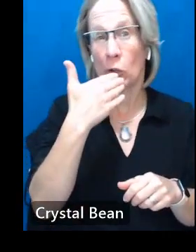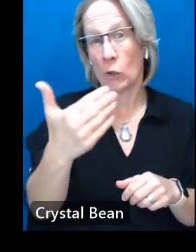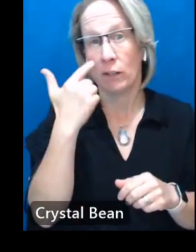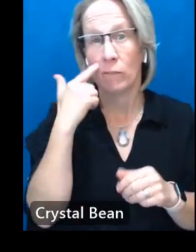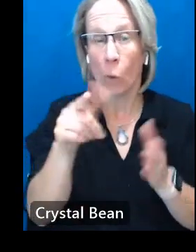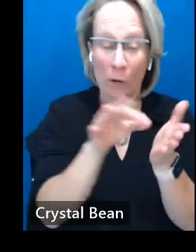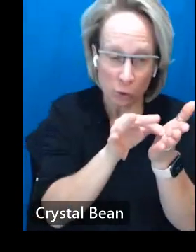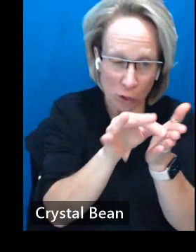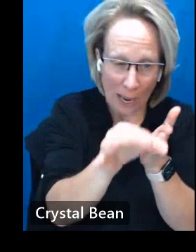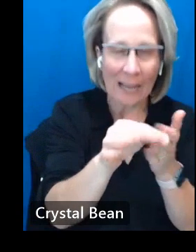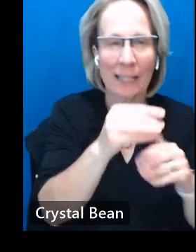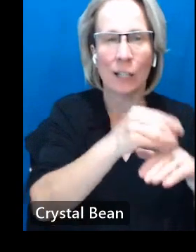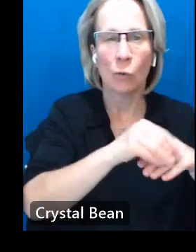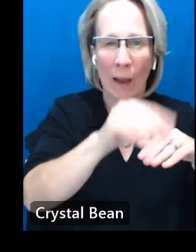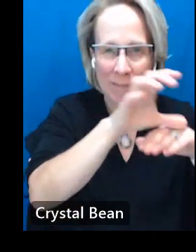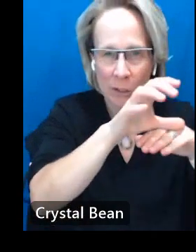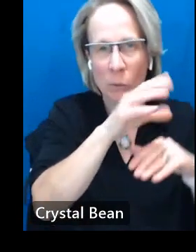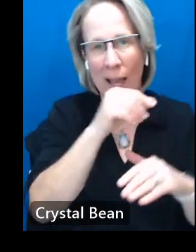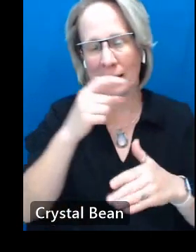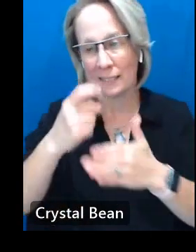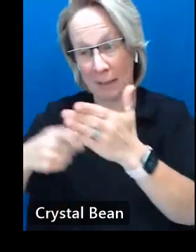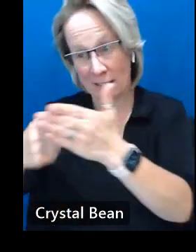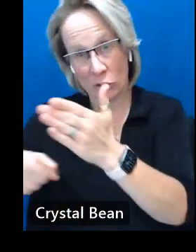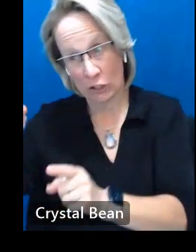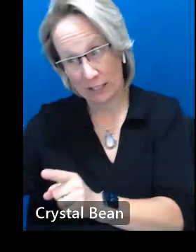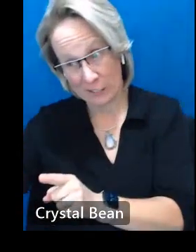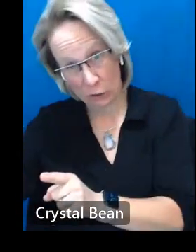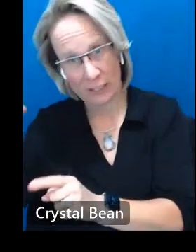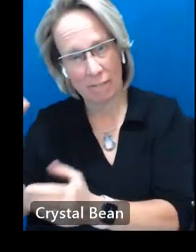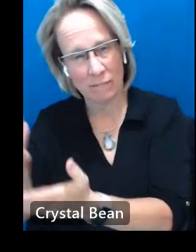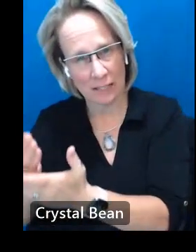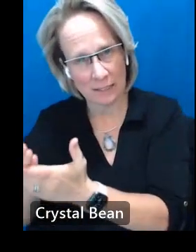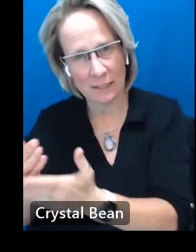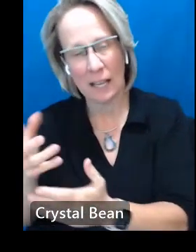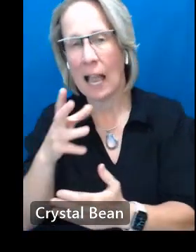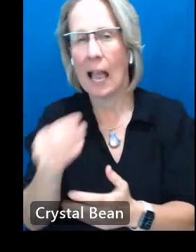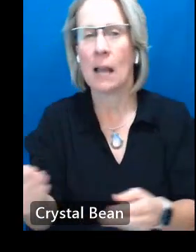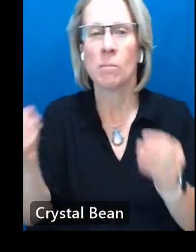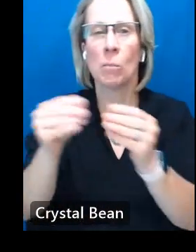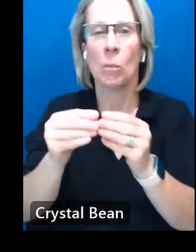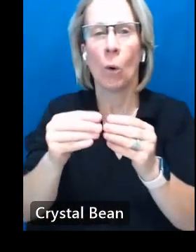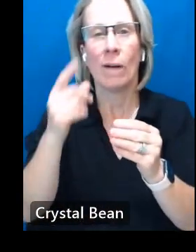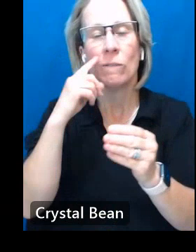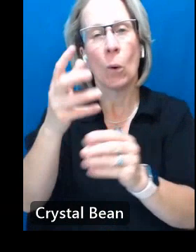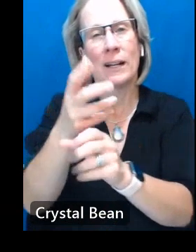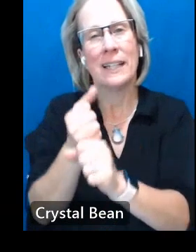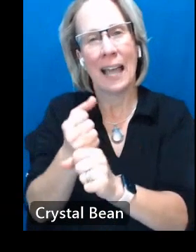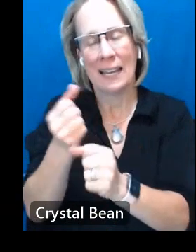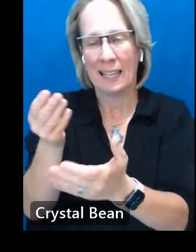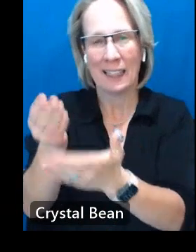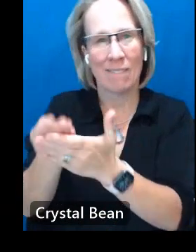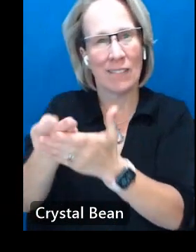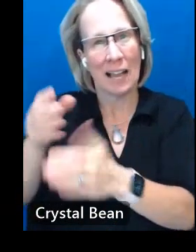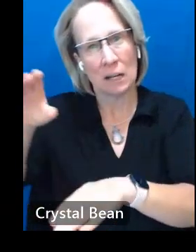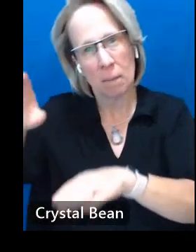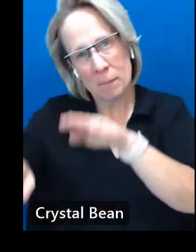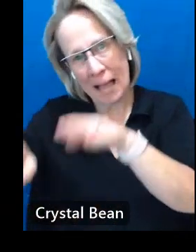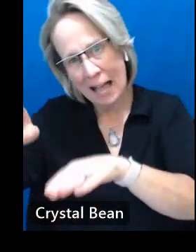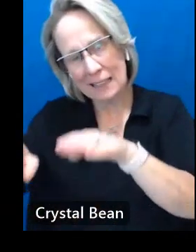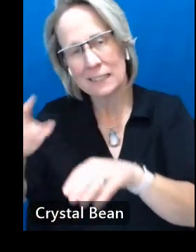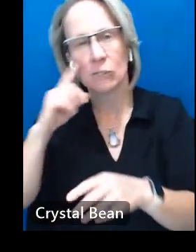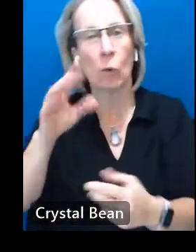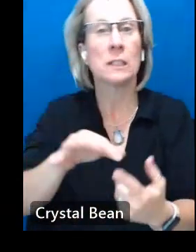expenditure history of funds, and especially for getting the fund balance of special revenue funds for BARs or budgeting